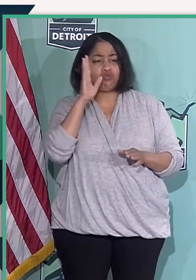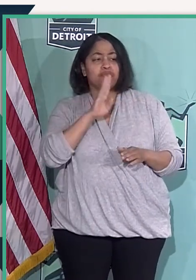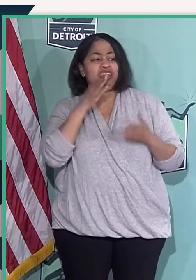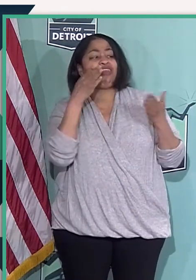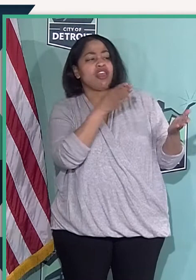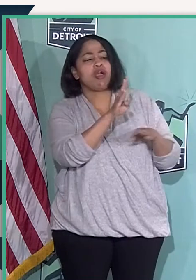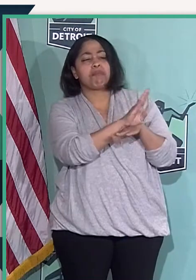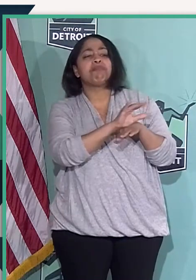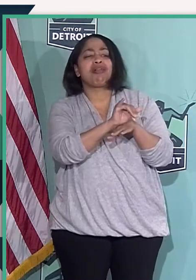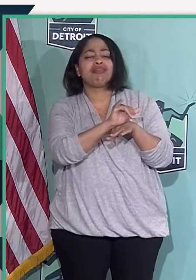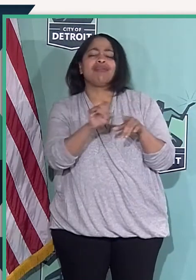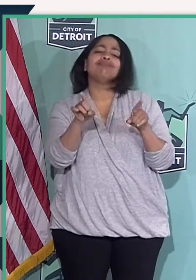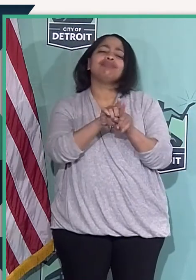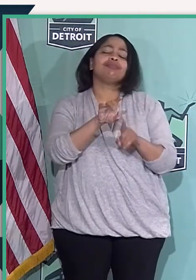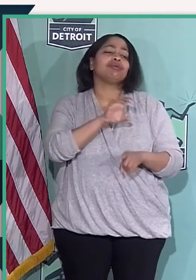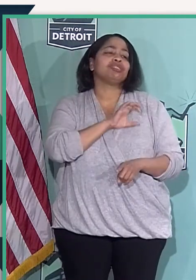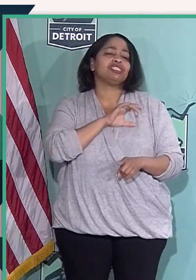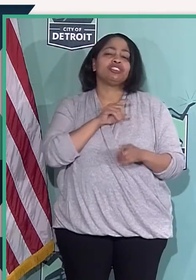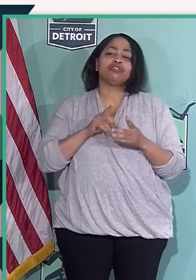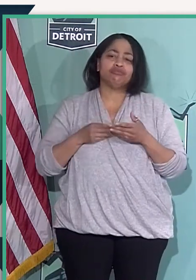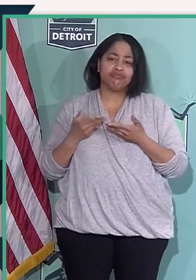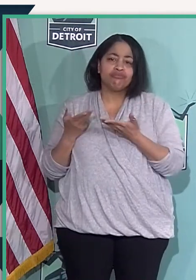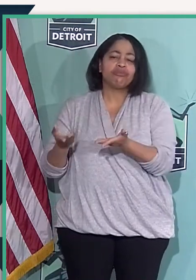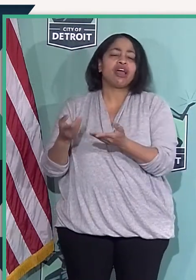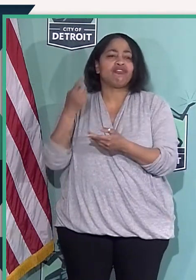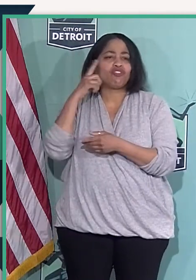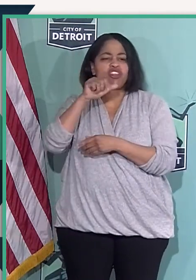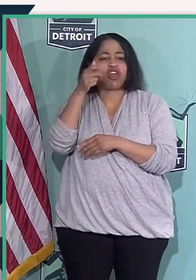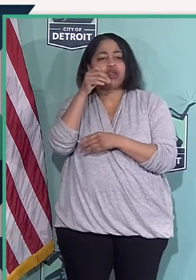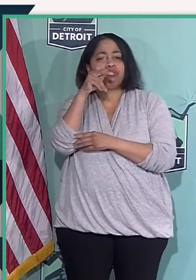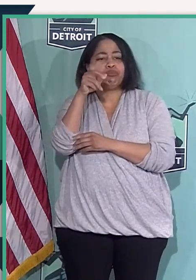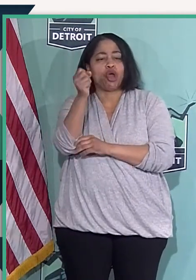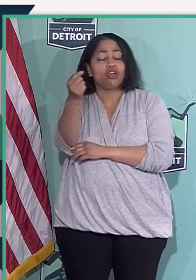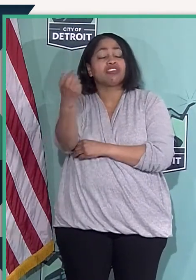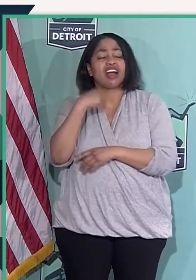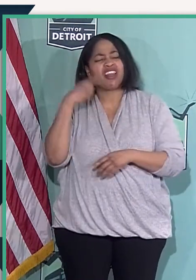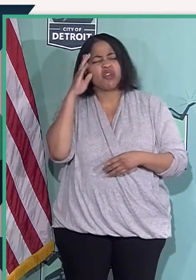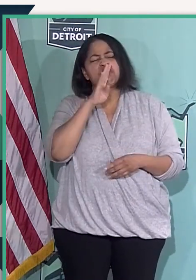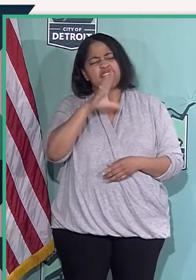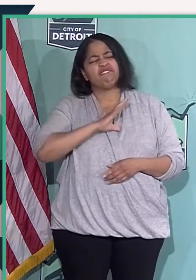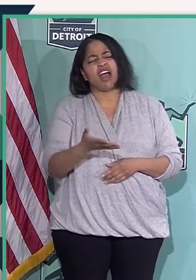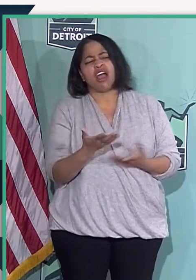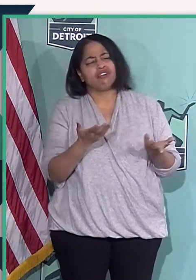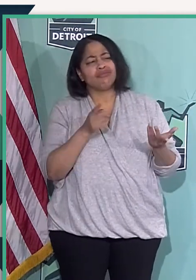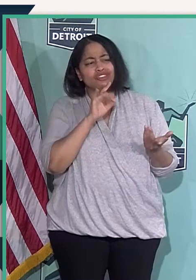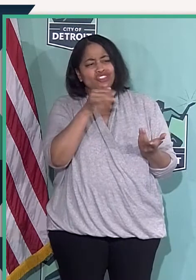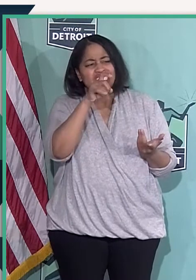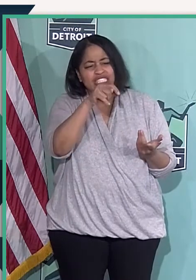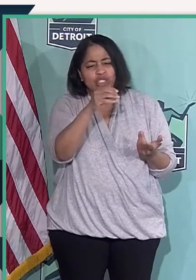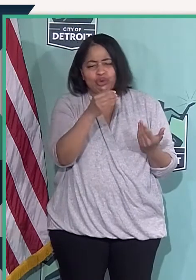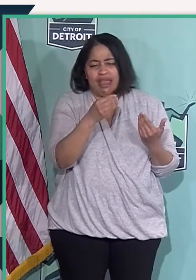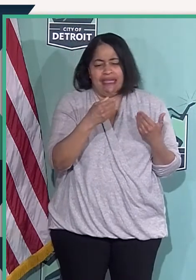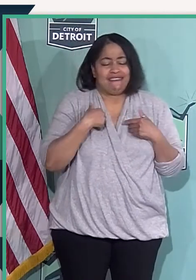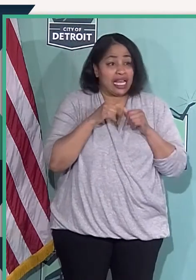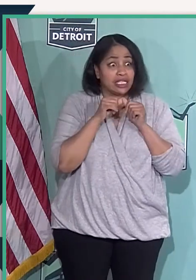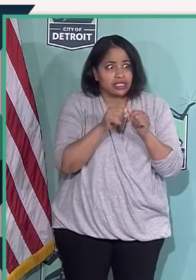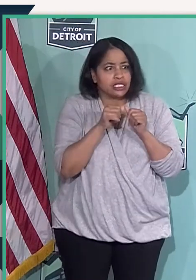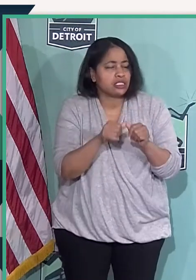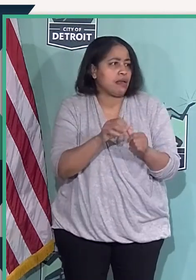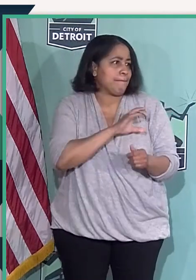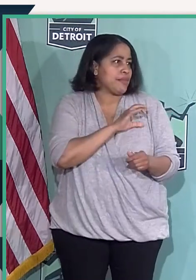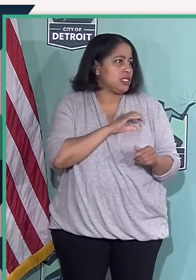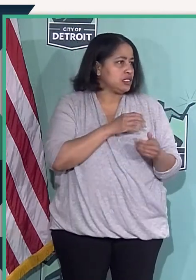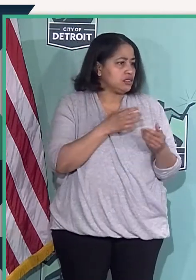that the Detroit police are providing in all the other parks. And I think it'll be just fine. We just need to have a consistent police